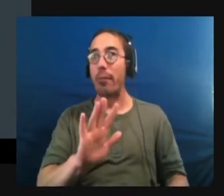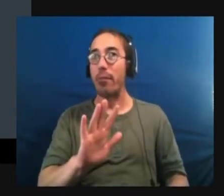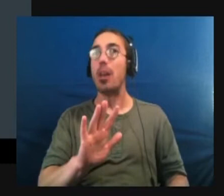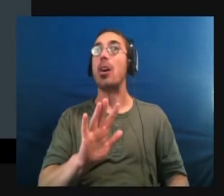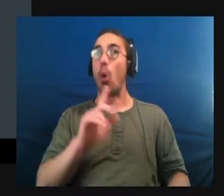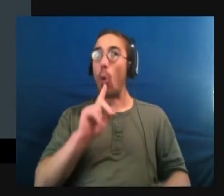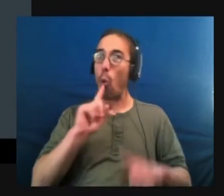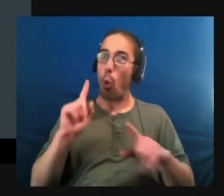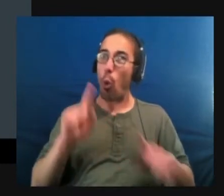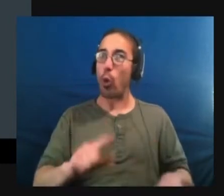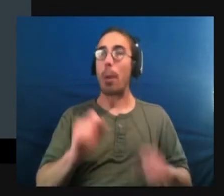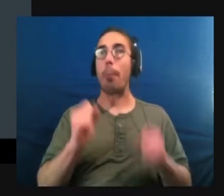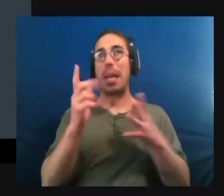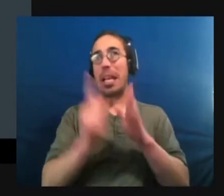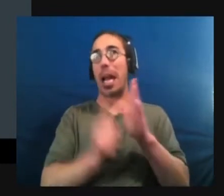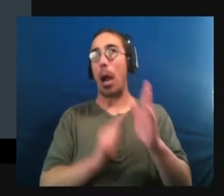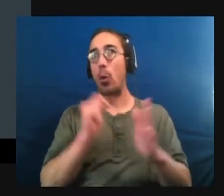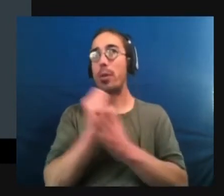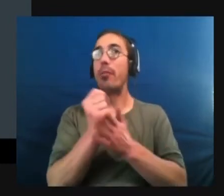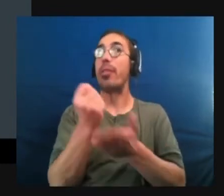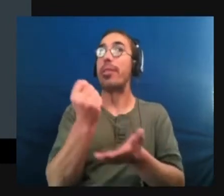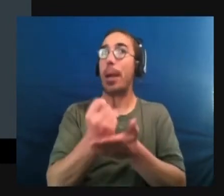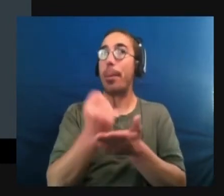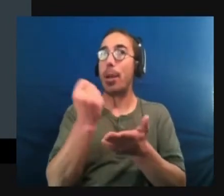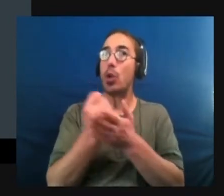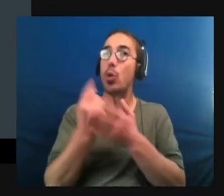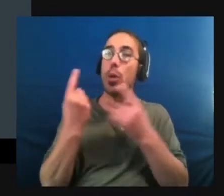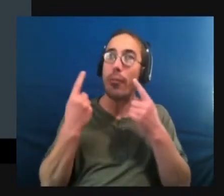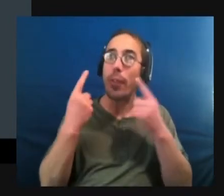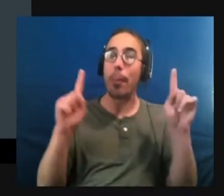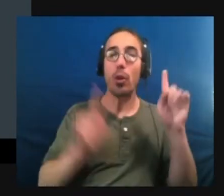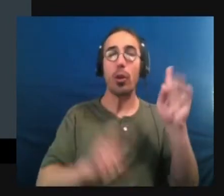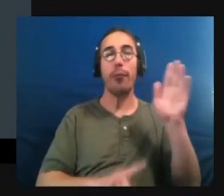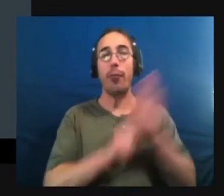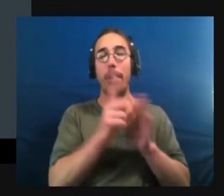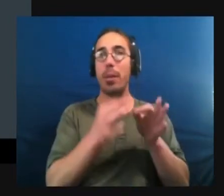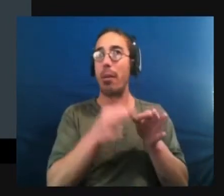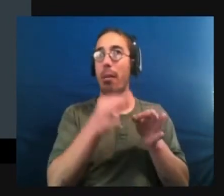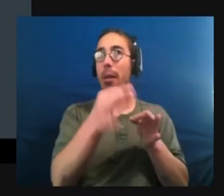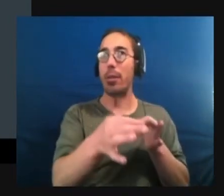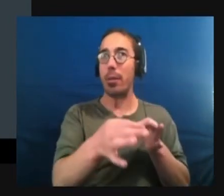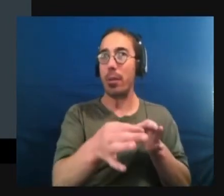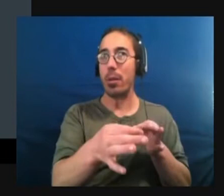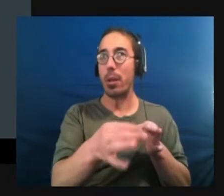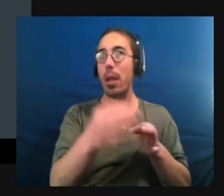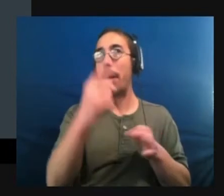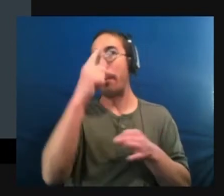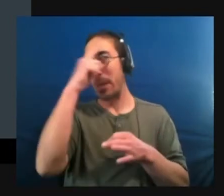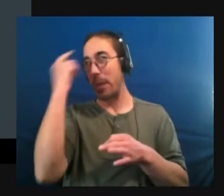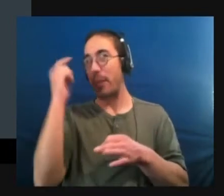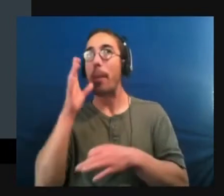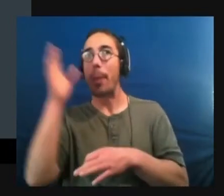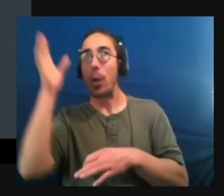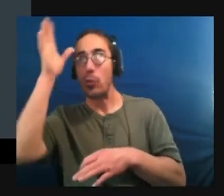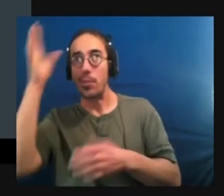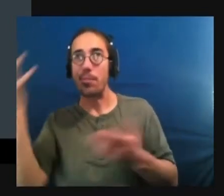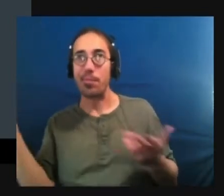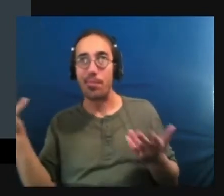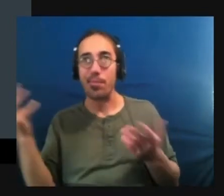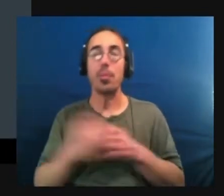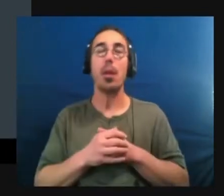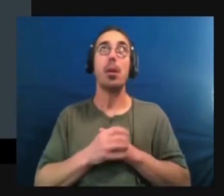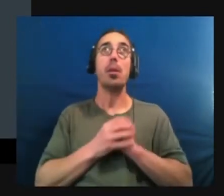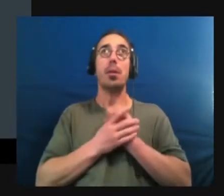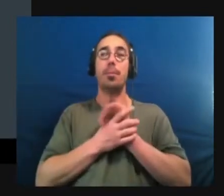to overcome the developmental delays caused by parents. And so I would say